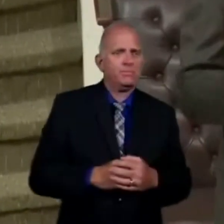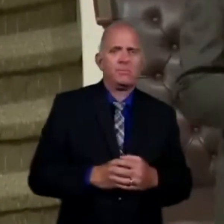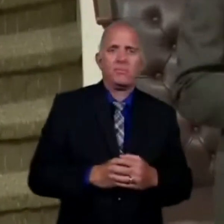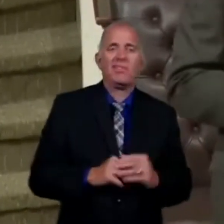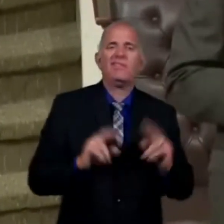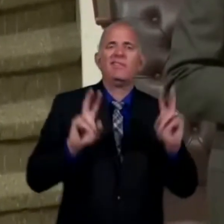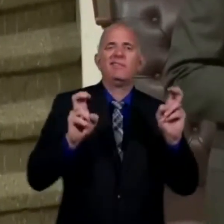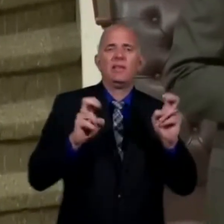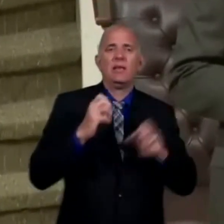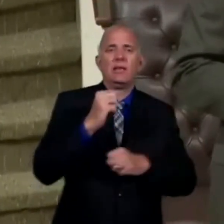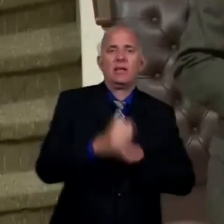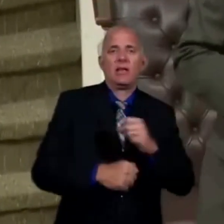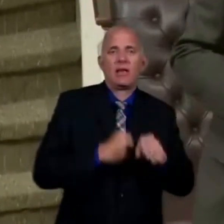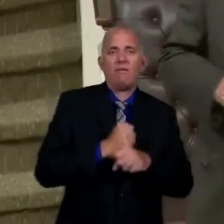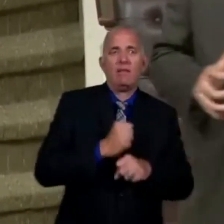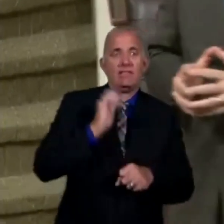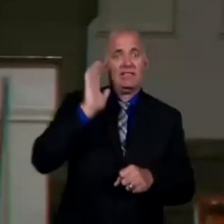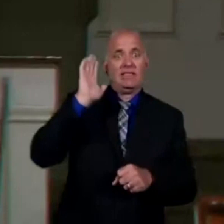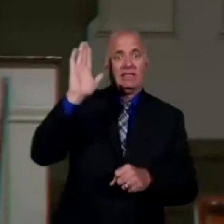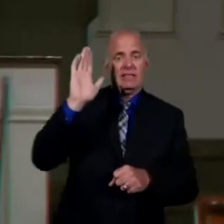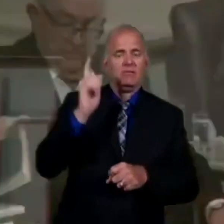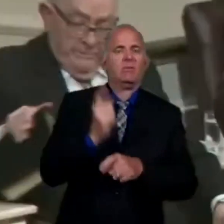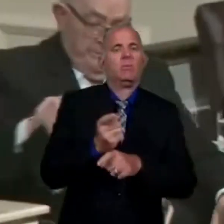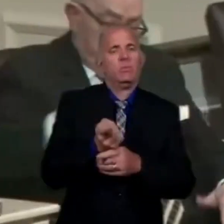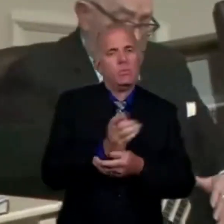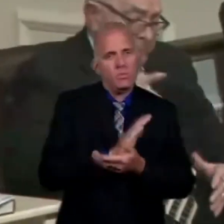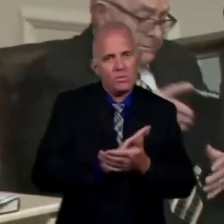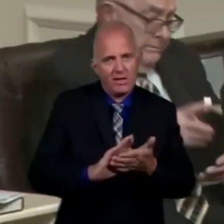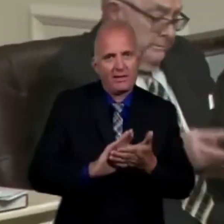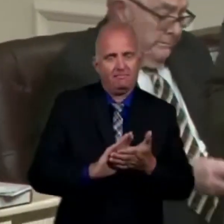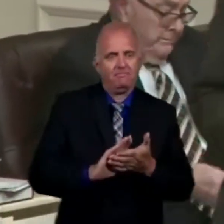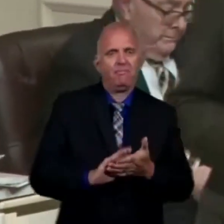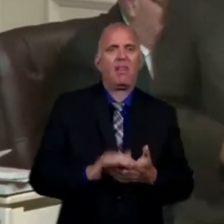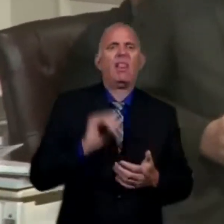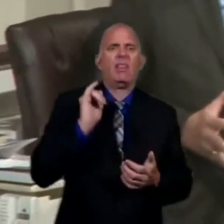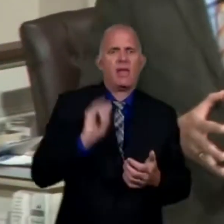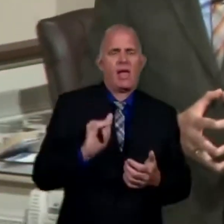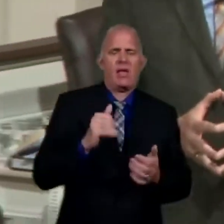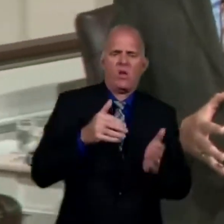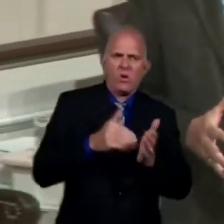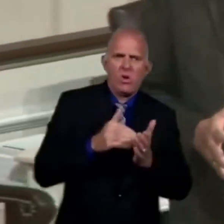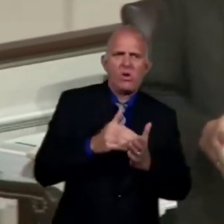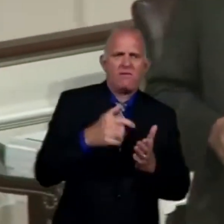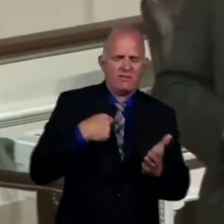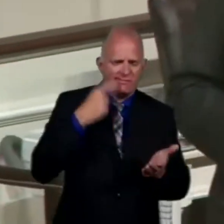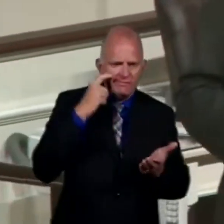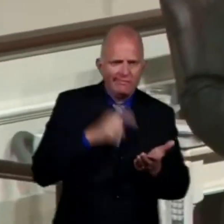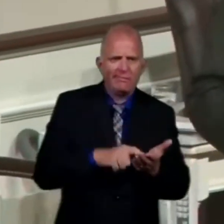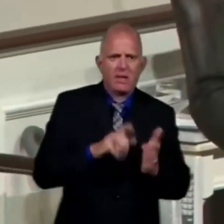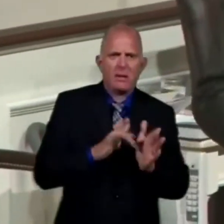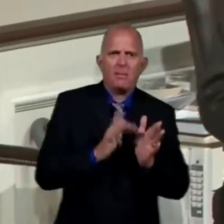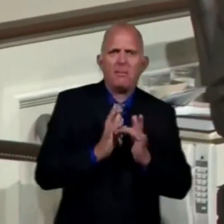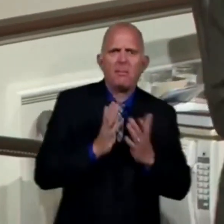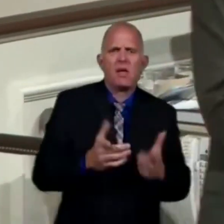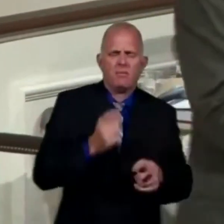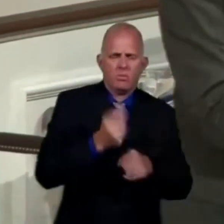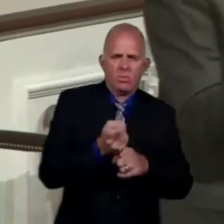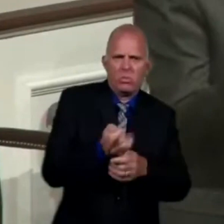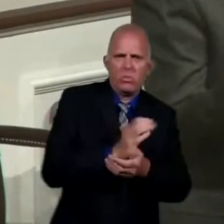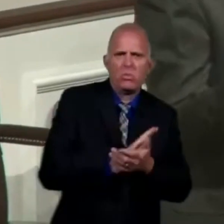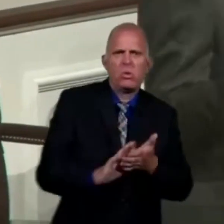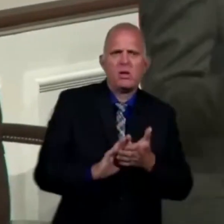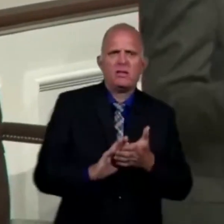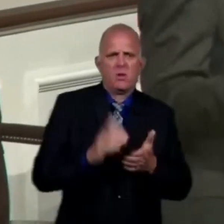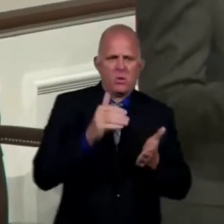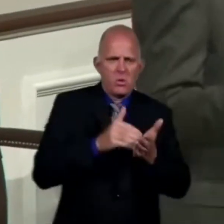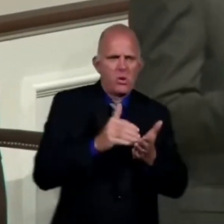His righteousness. And you'll find that that is a major theme of the Bible, righteousness. The Bible